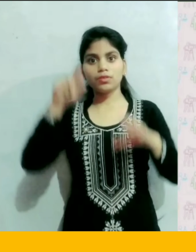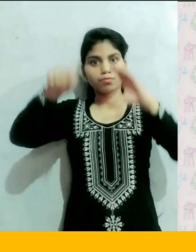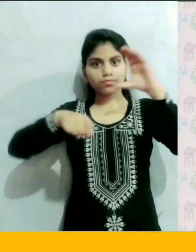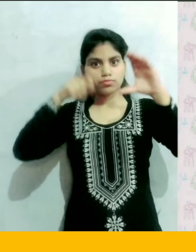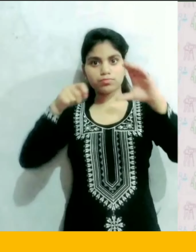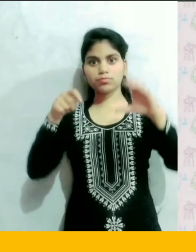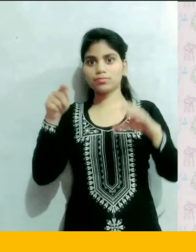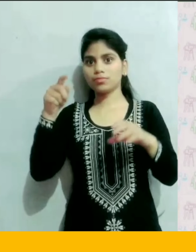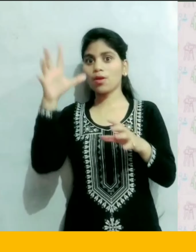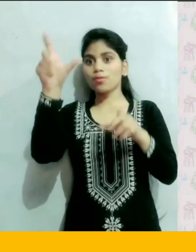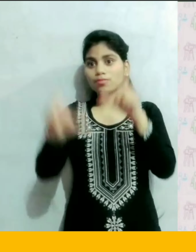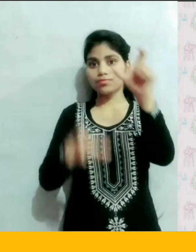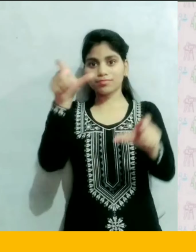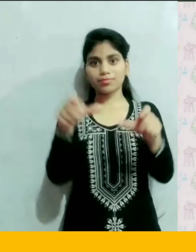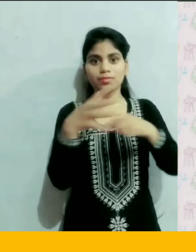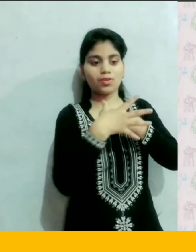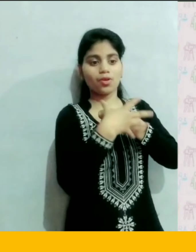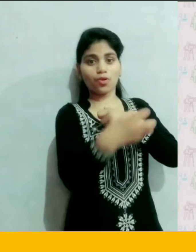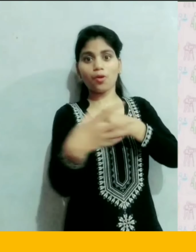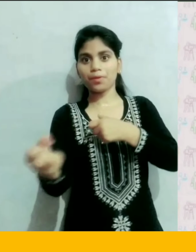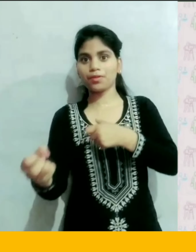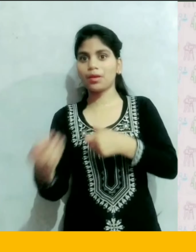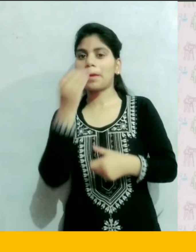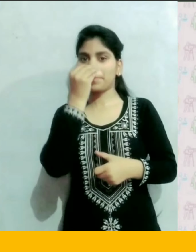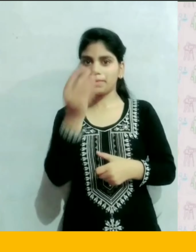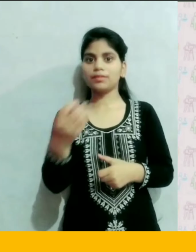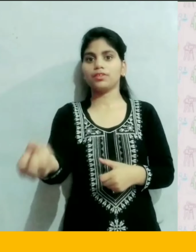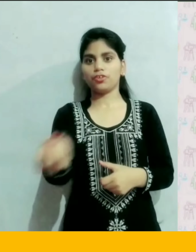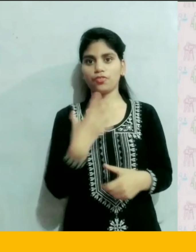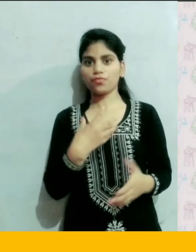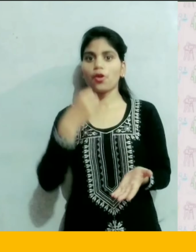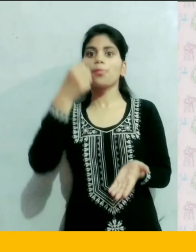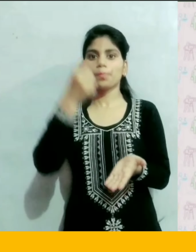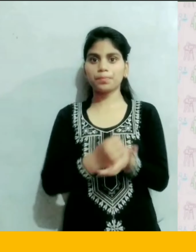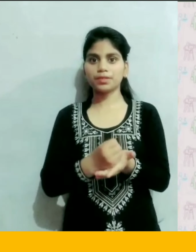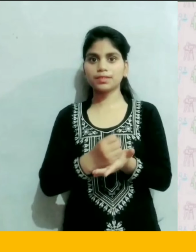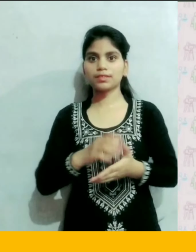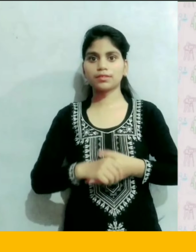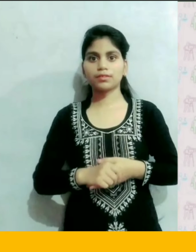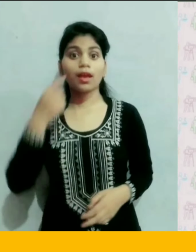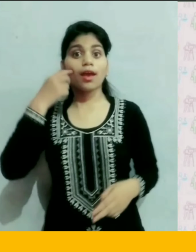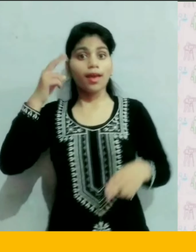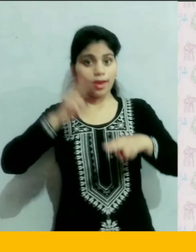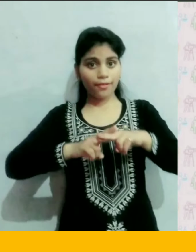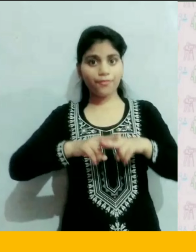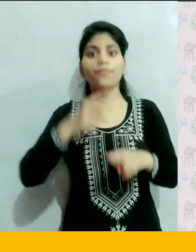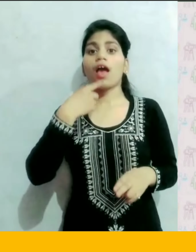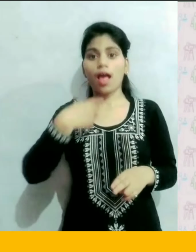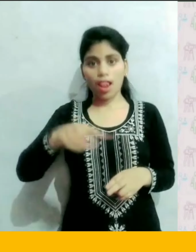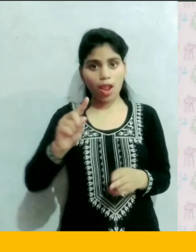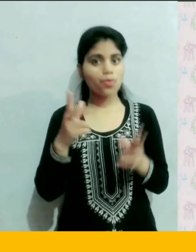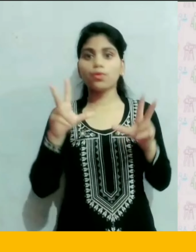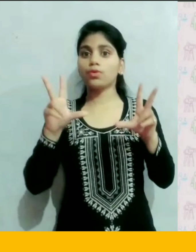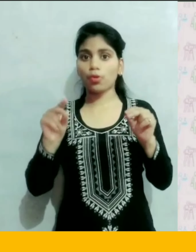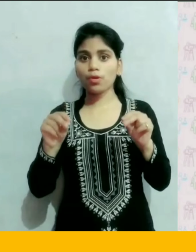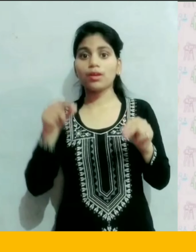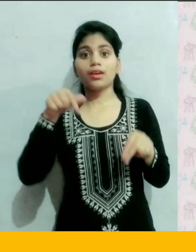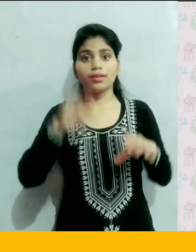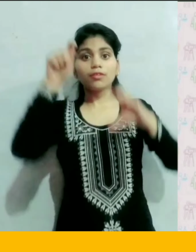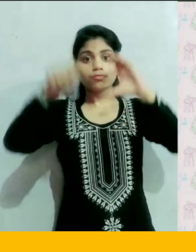be brought to our notice for its acknowledgement in future editions. No part of this